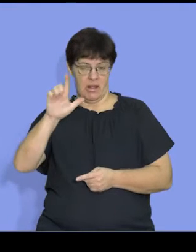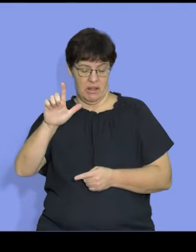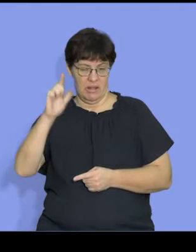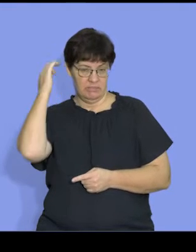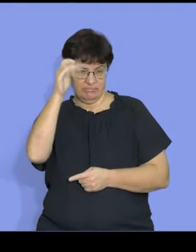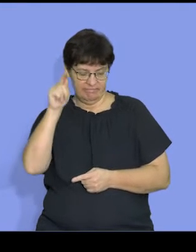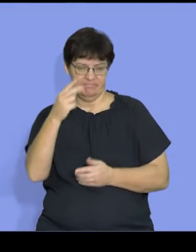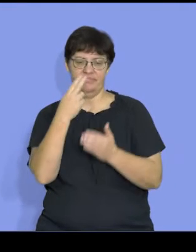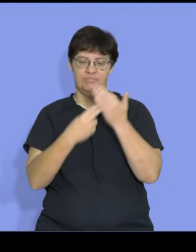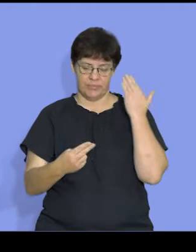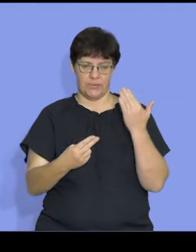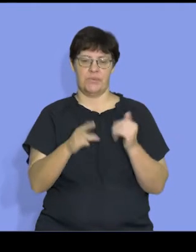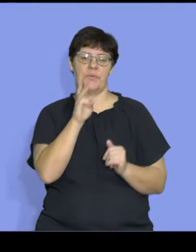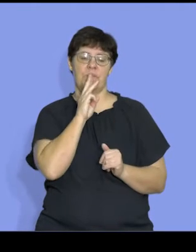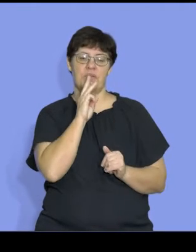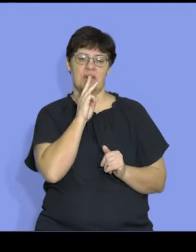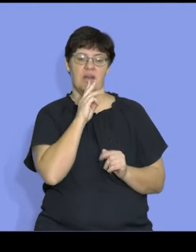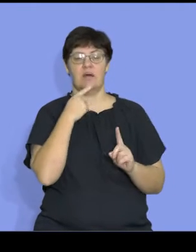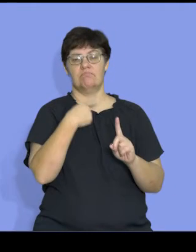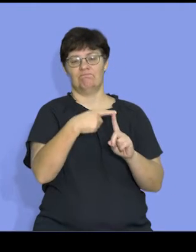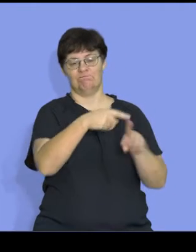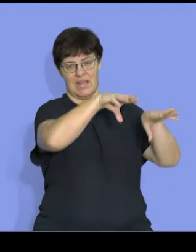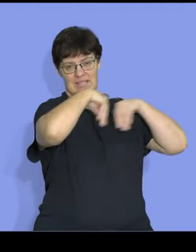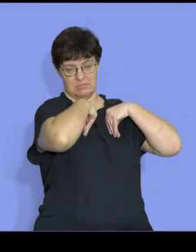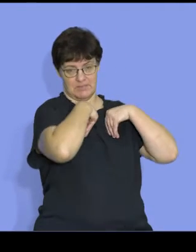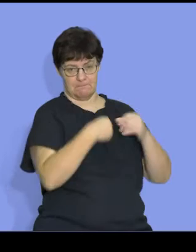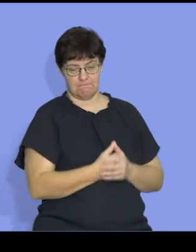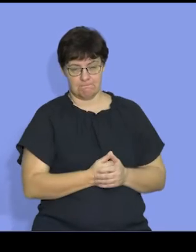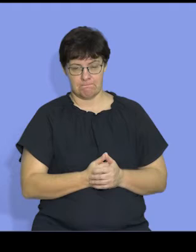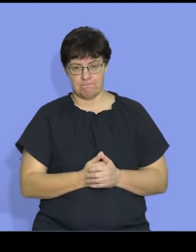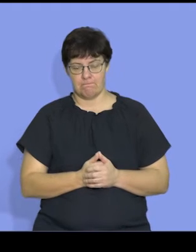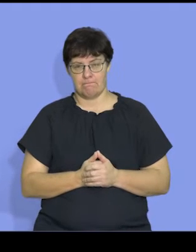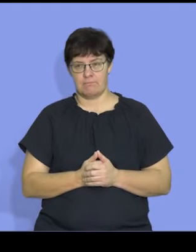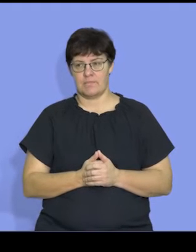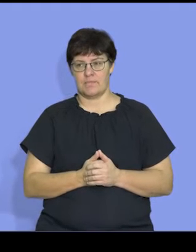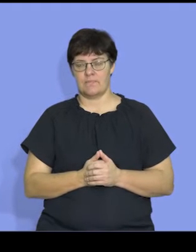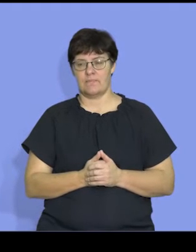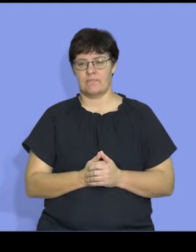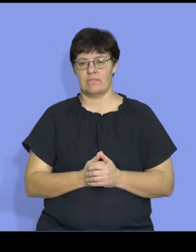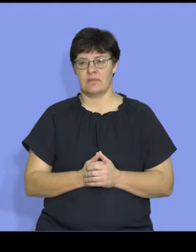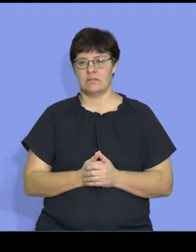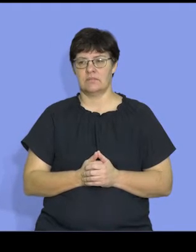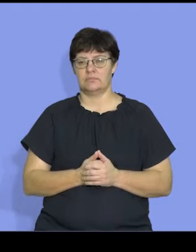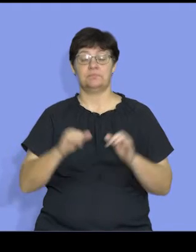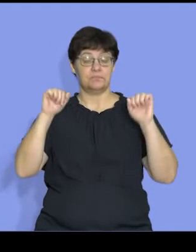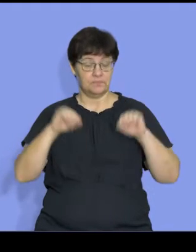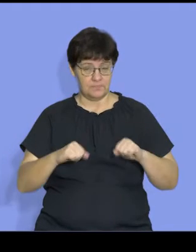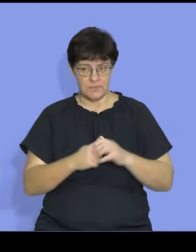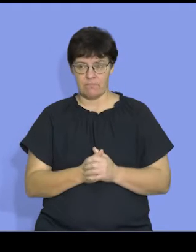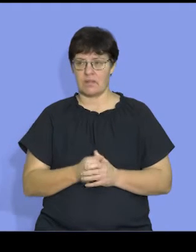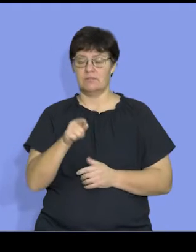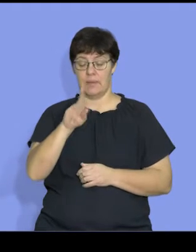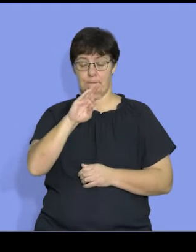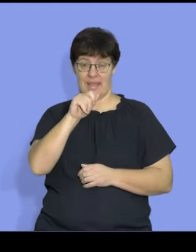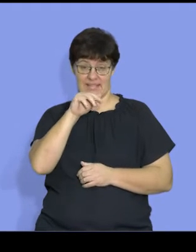both reactions, water is a proton acceptor, right? Okay, so we've agreed that this is a